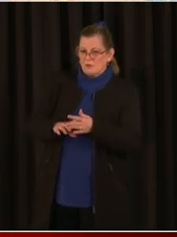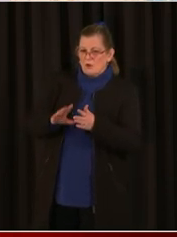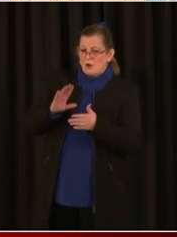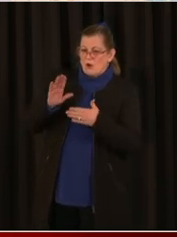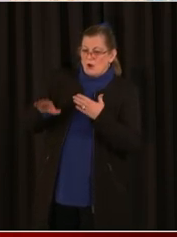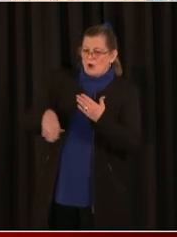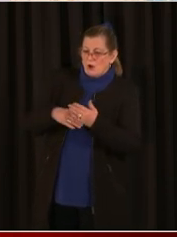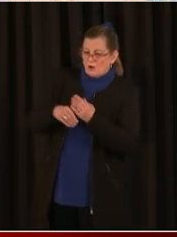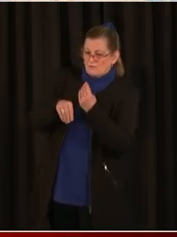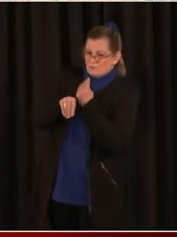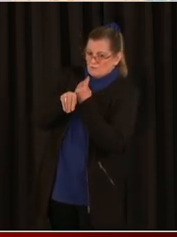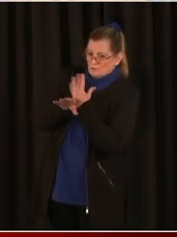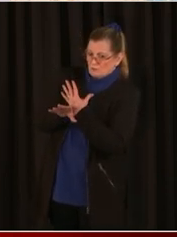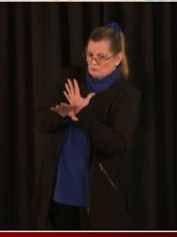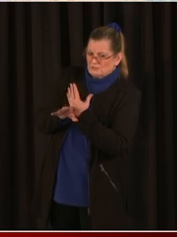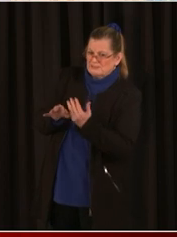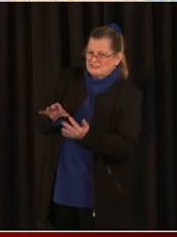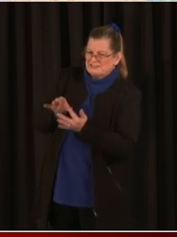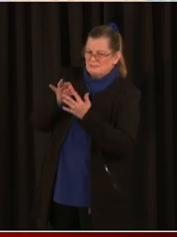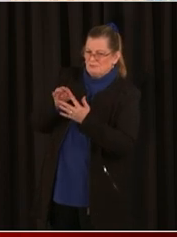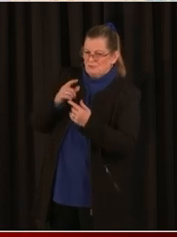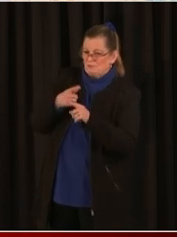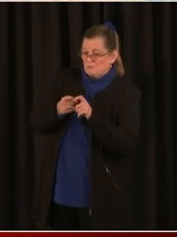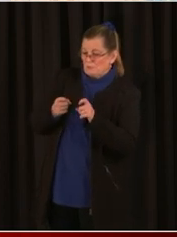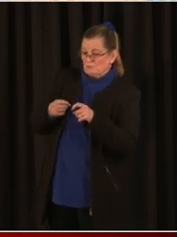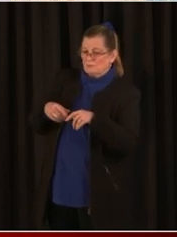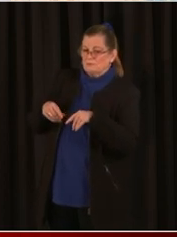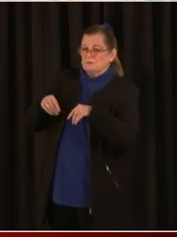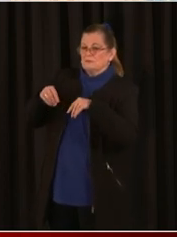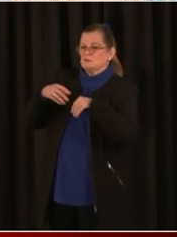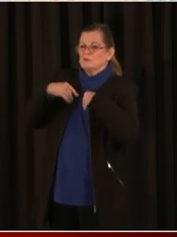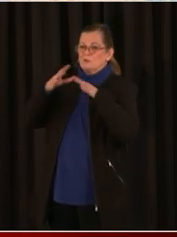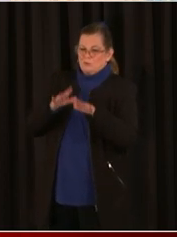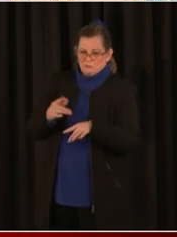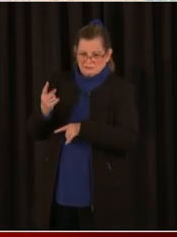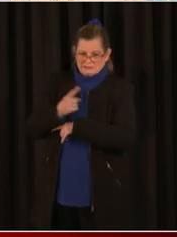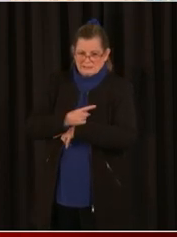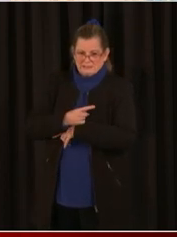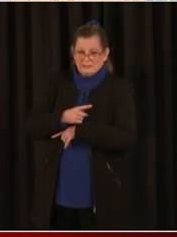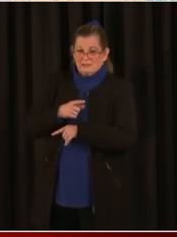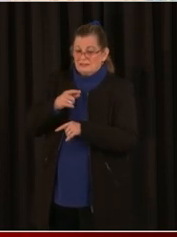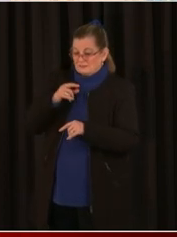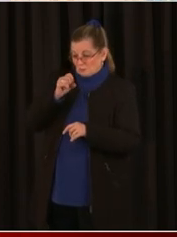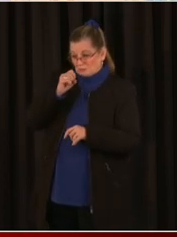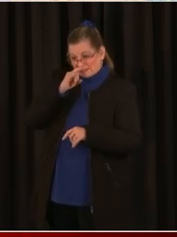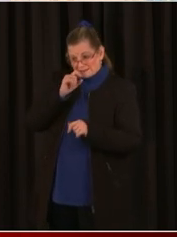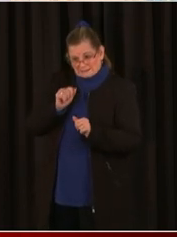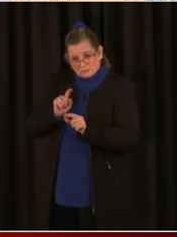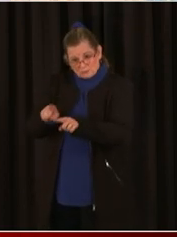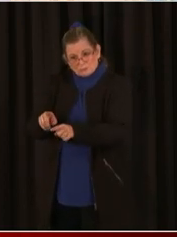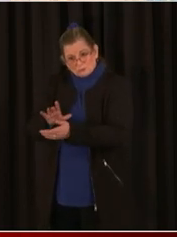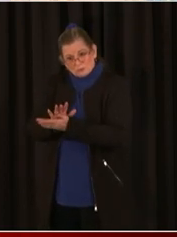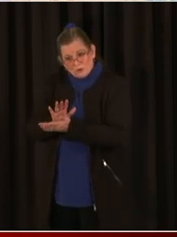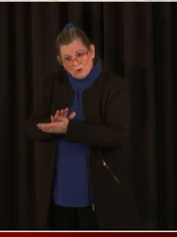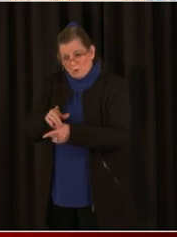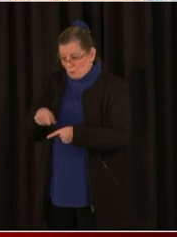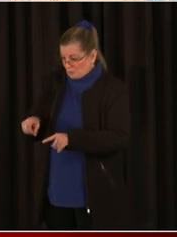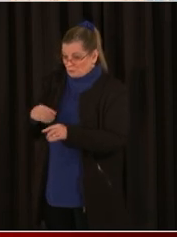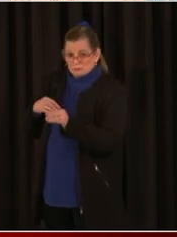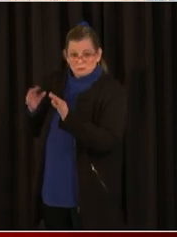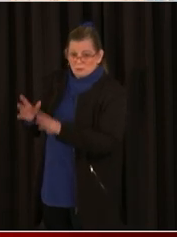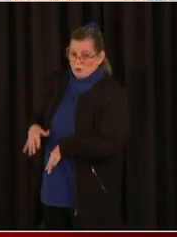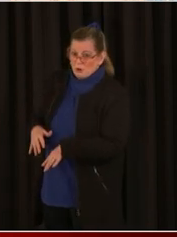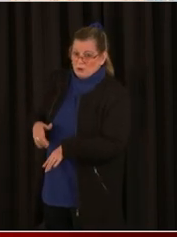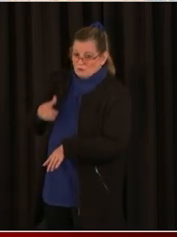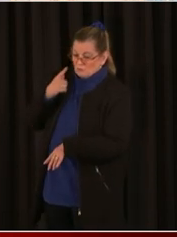all virtual day, and this is distinct from a snow day, given that kids can go to school when it's snowing